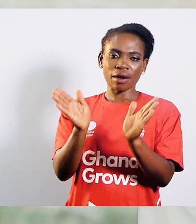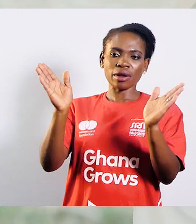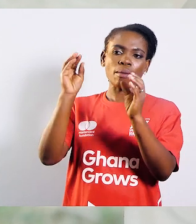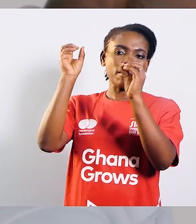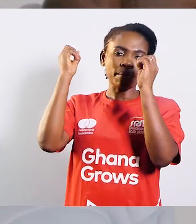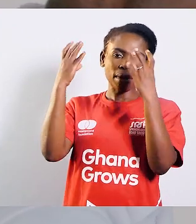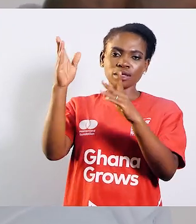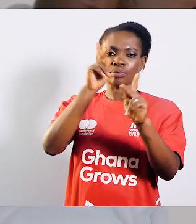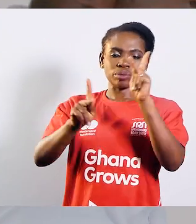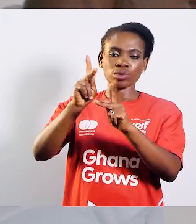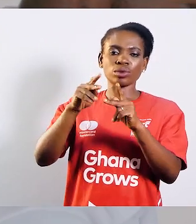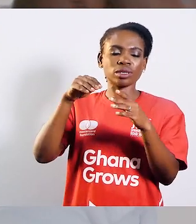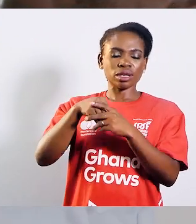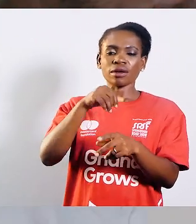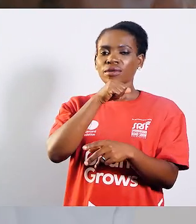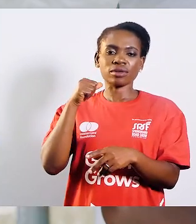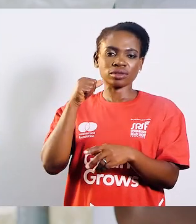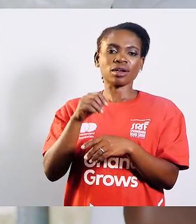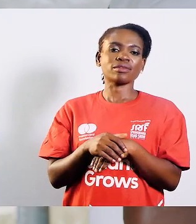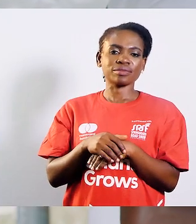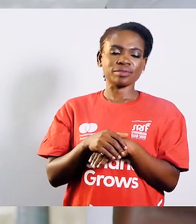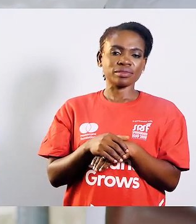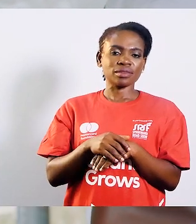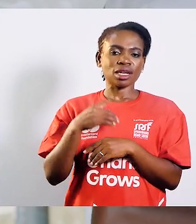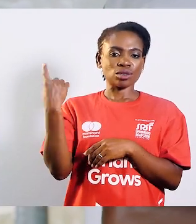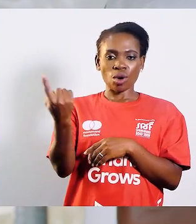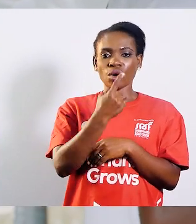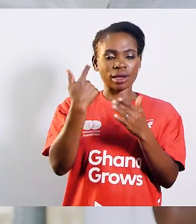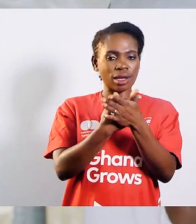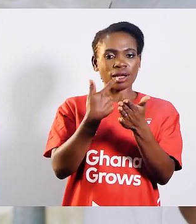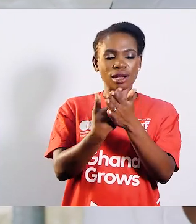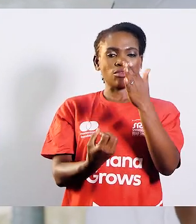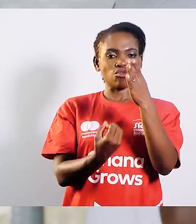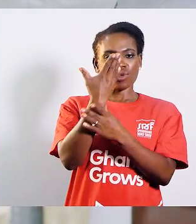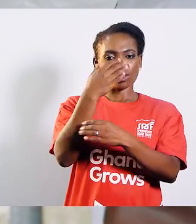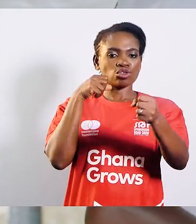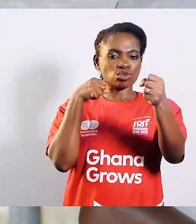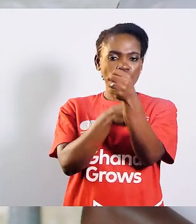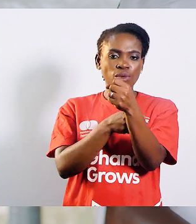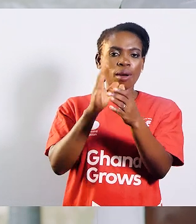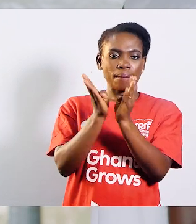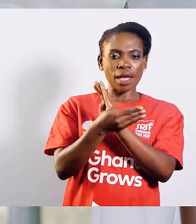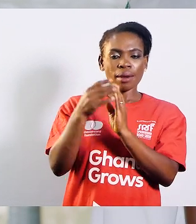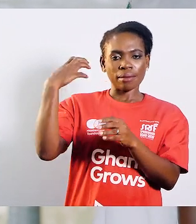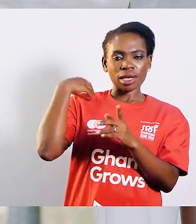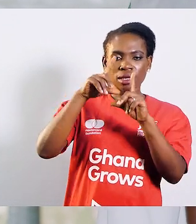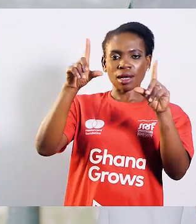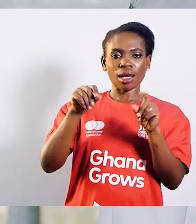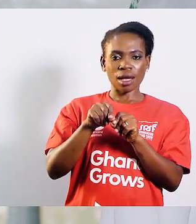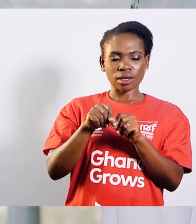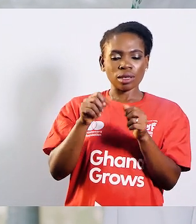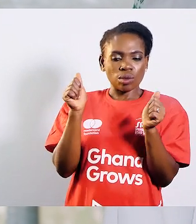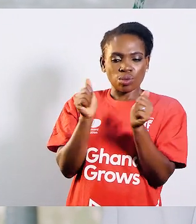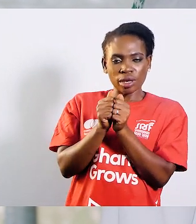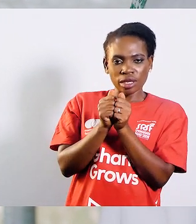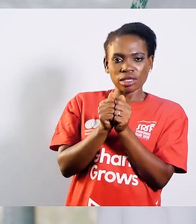in the agricultural space. Exactly. All right. As always, Ghana Grows Edwuma is brought to you by Mastercard Foundation in partnership